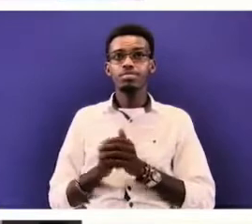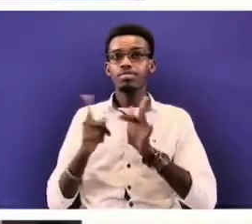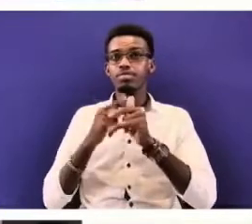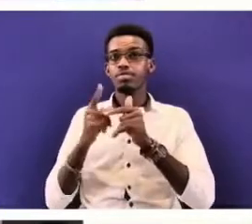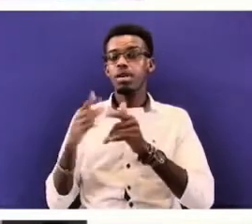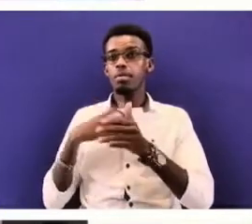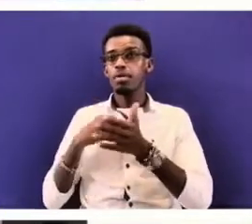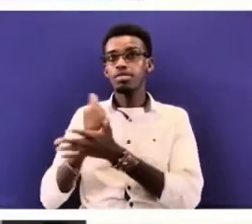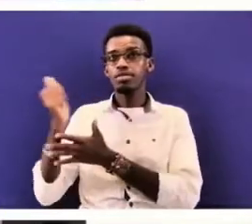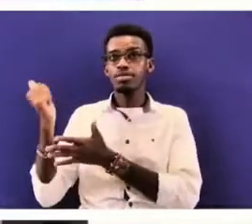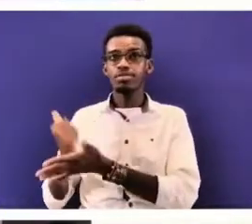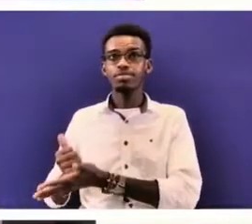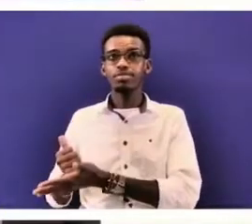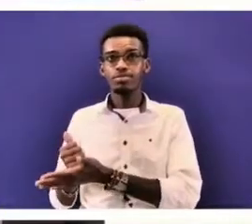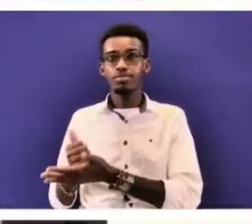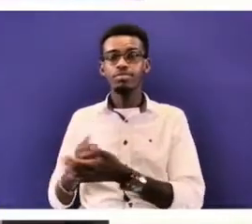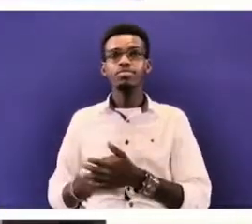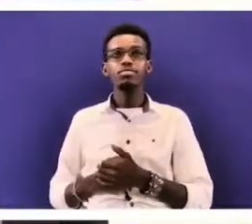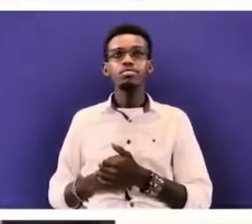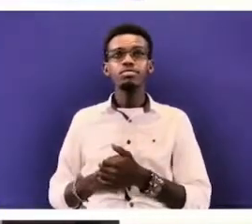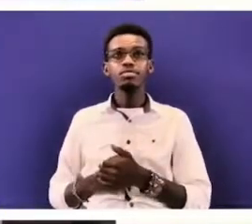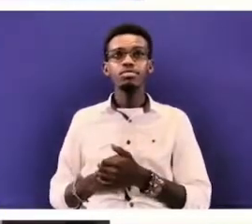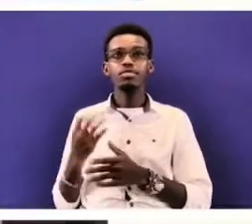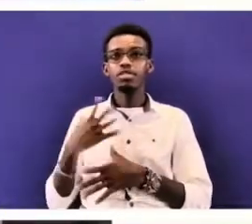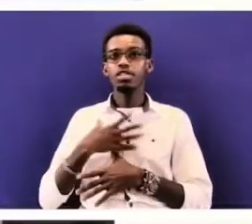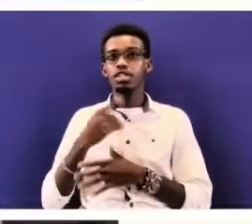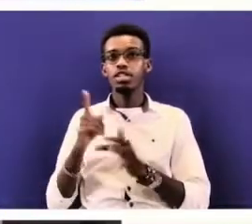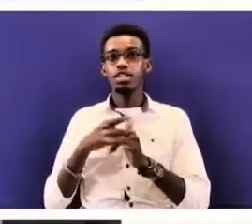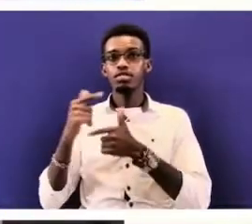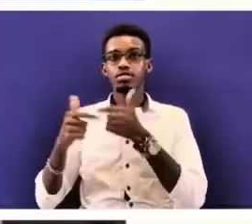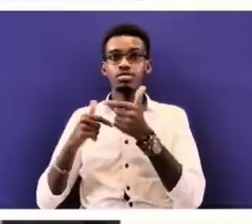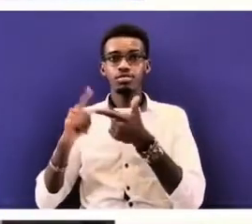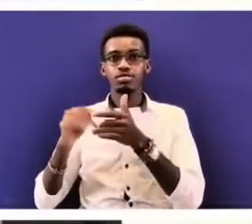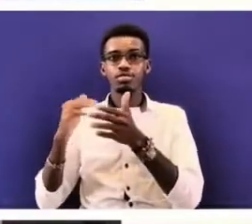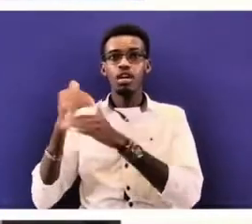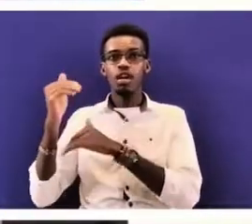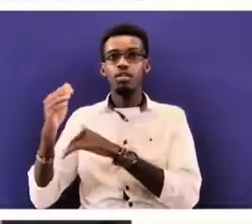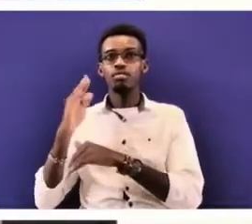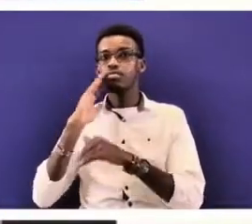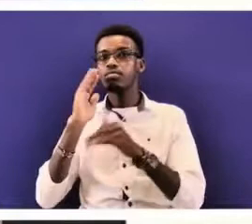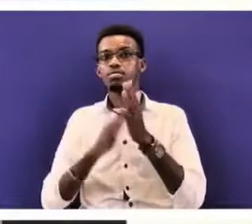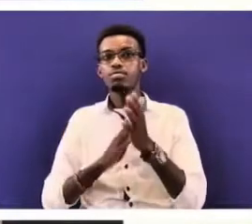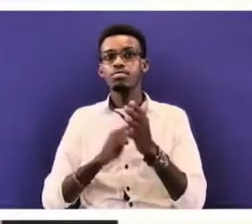say, "Amen." And then they would go on to say, the next person, "Praise God."